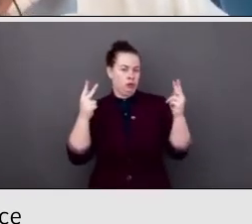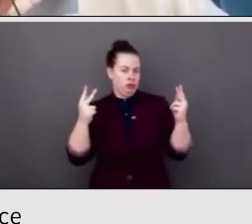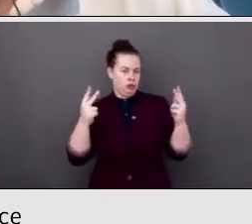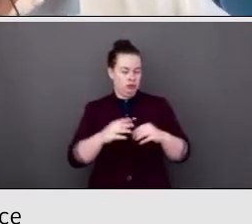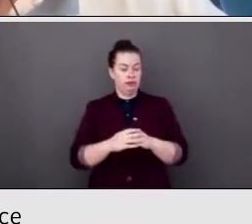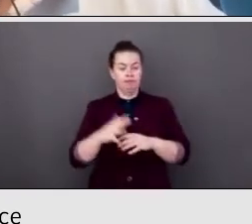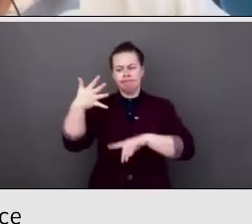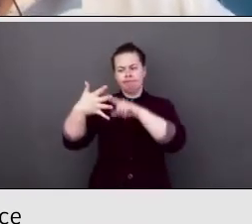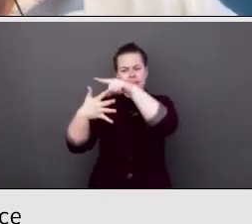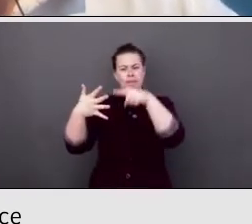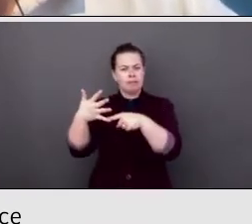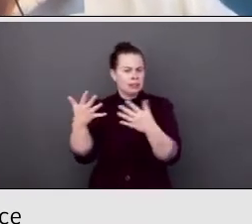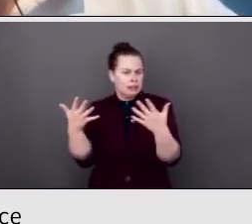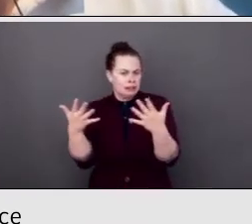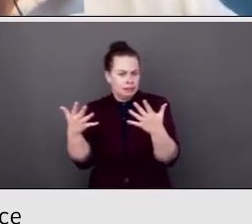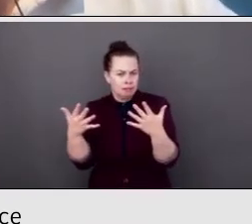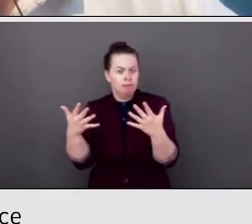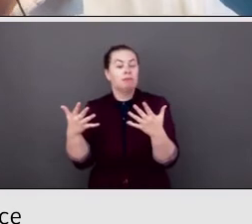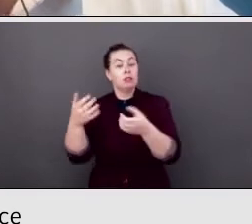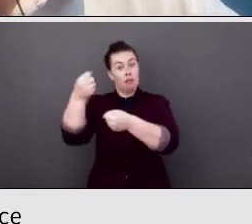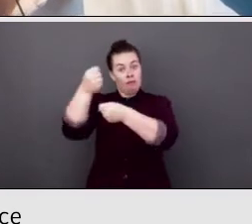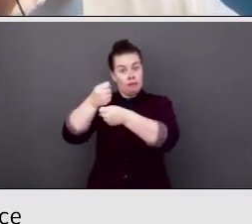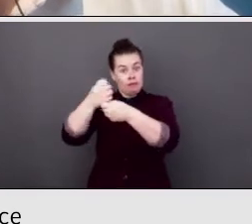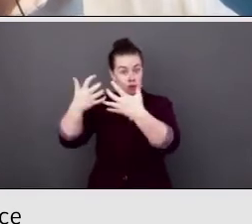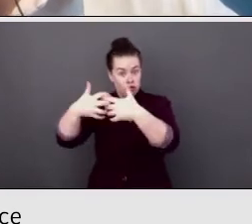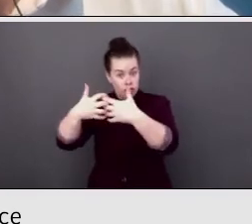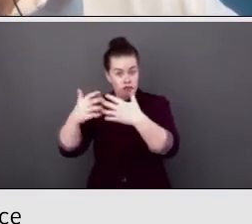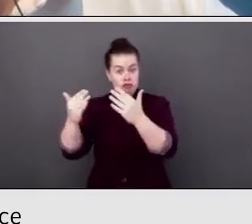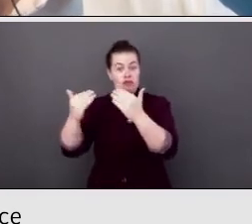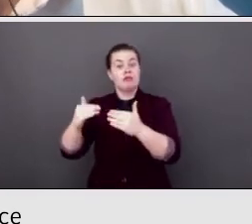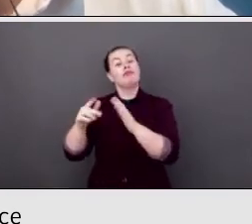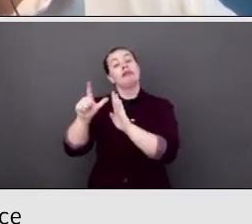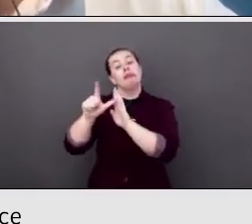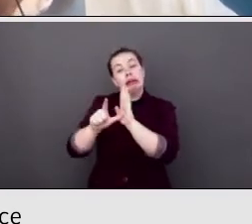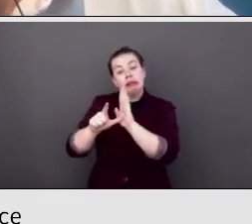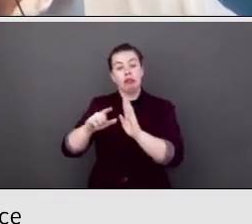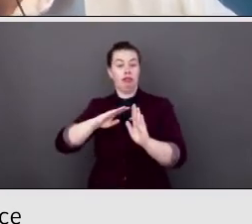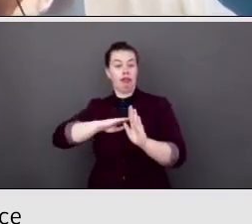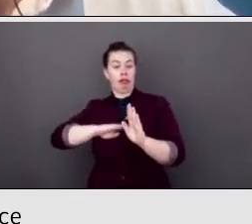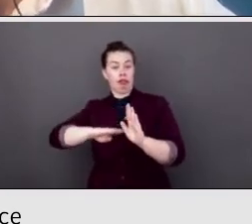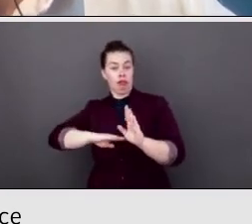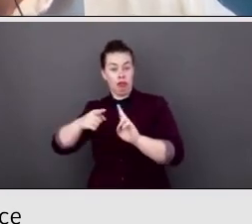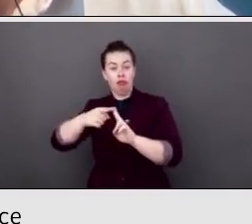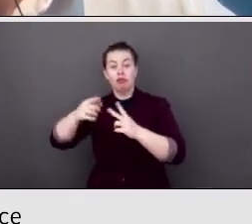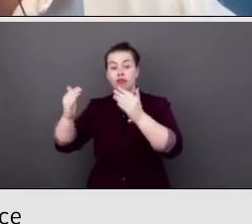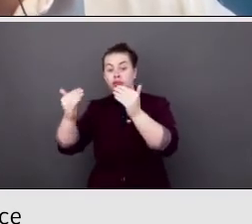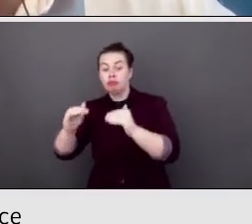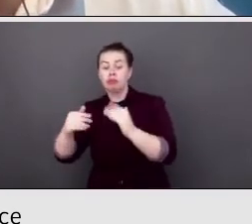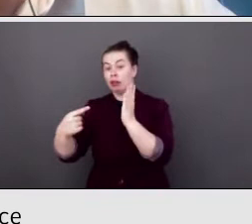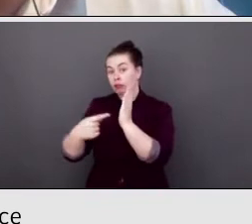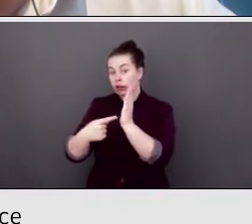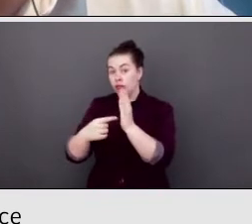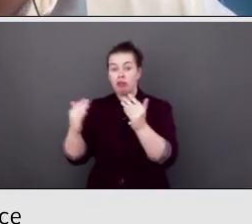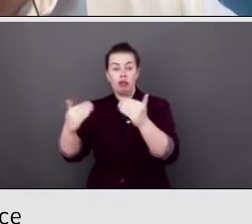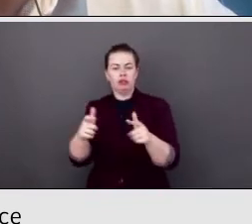the requirements, there are the dimensions. They are the functional, the legal and ethical, the technical, the security, and the